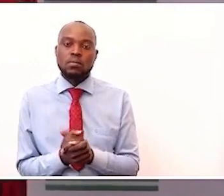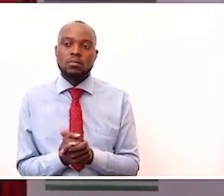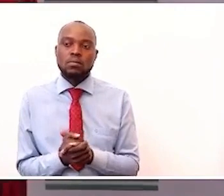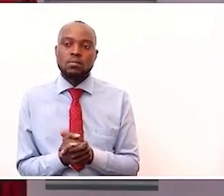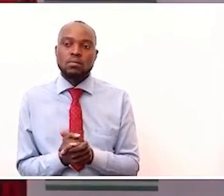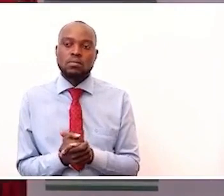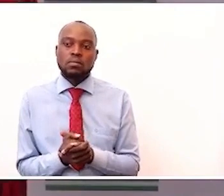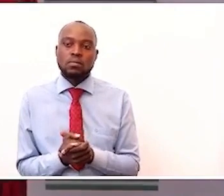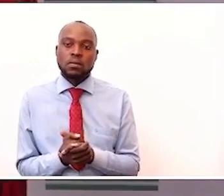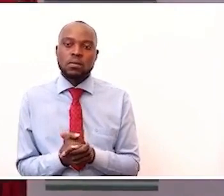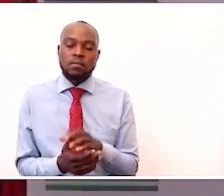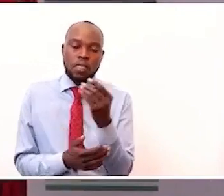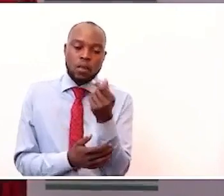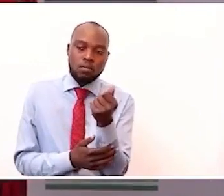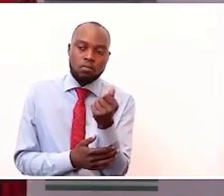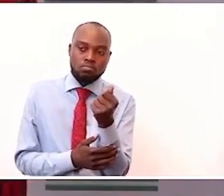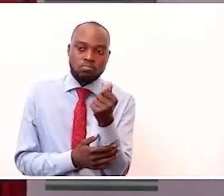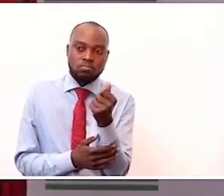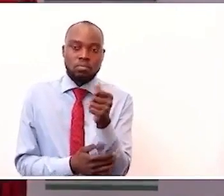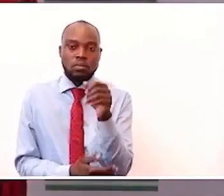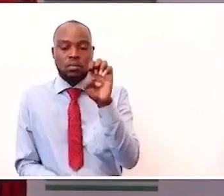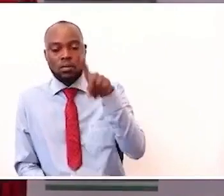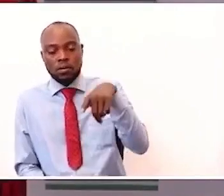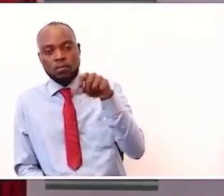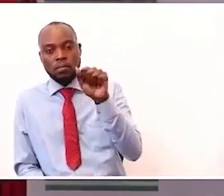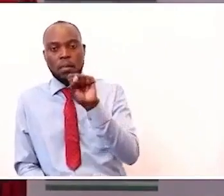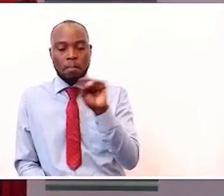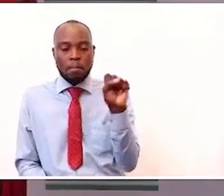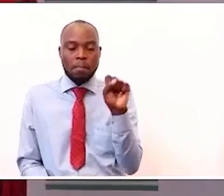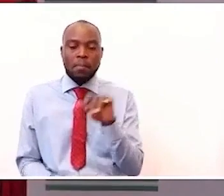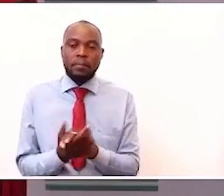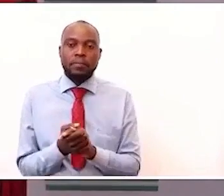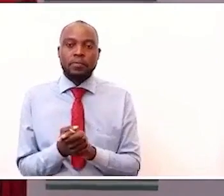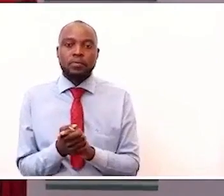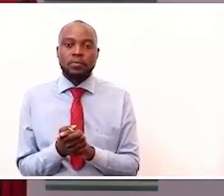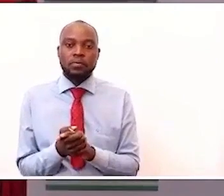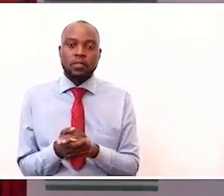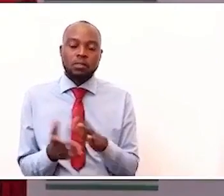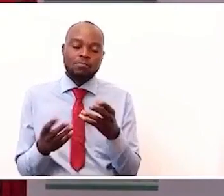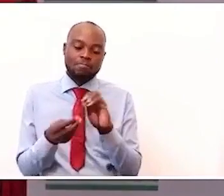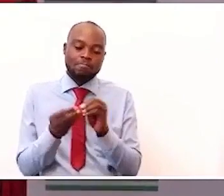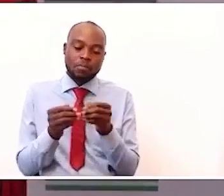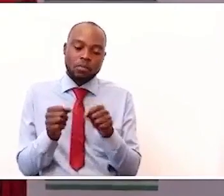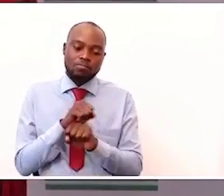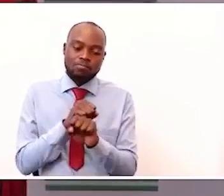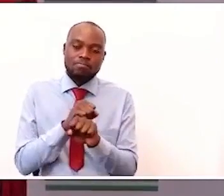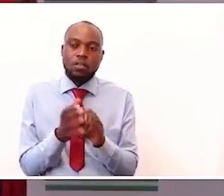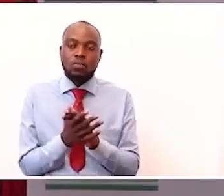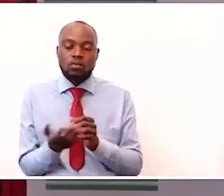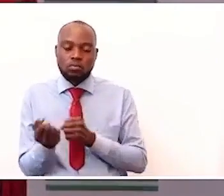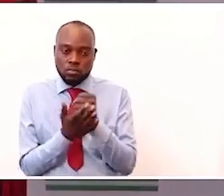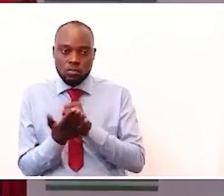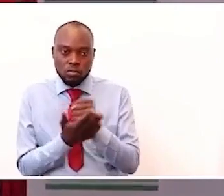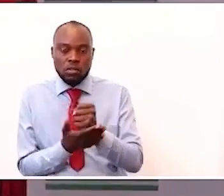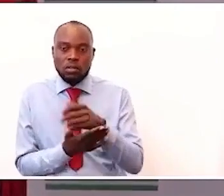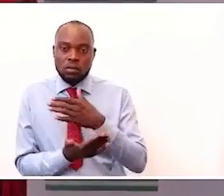Economic partner, EPAS, thank you. So the other way around, you know, to impose EPAS was to assist us,